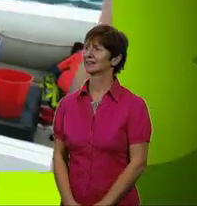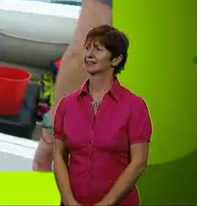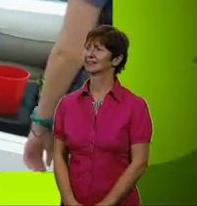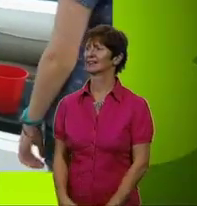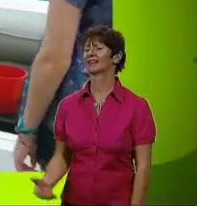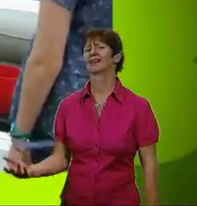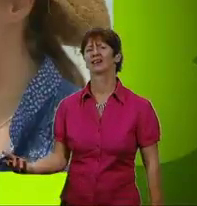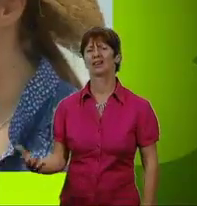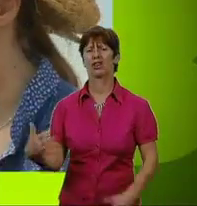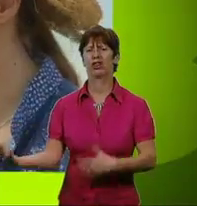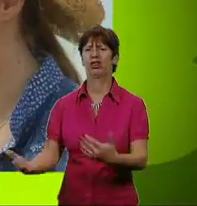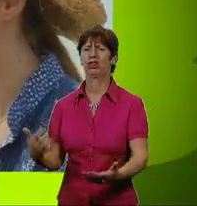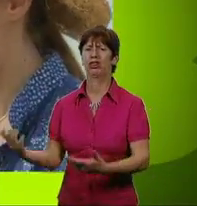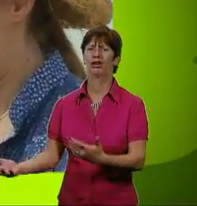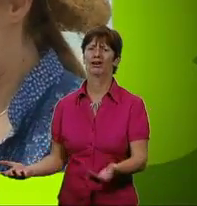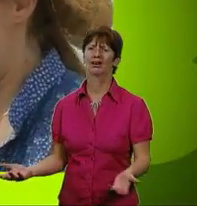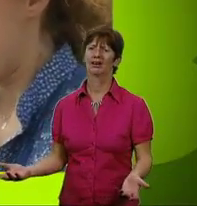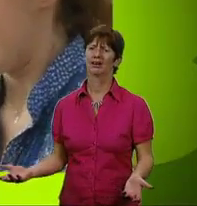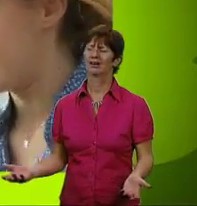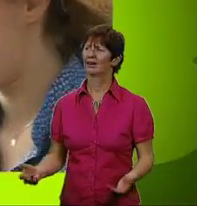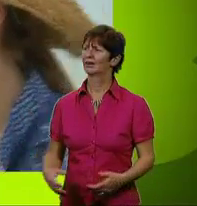What a mess. Oh, Dad.